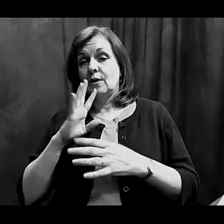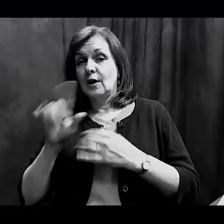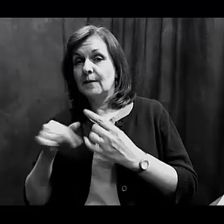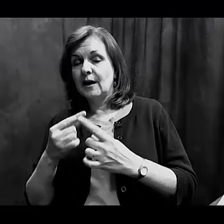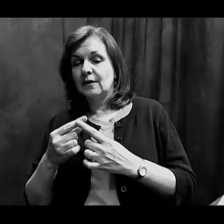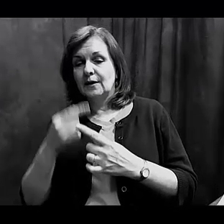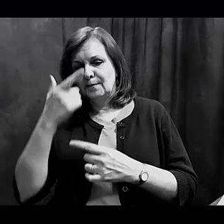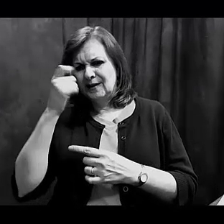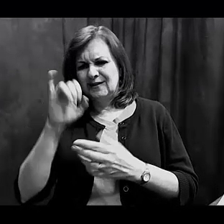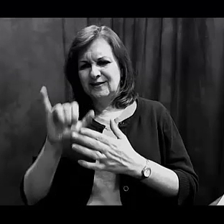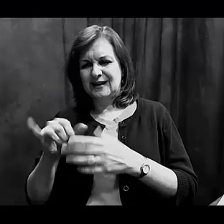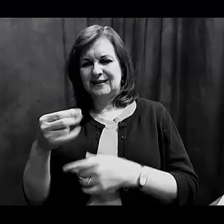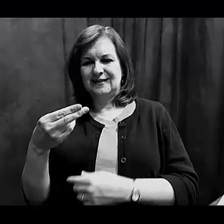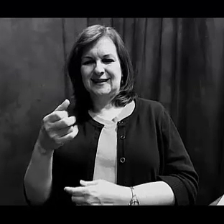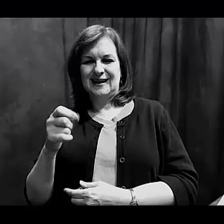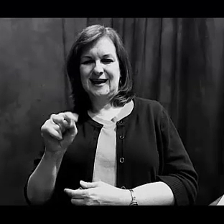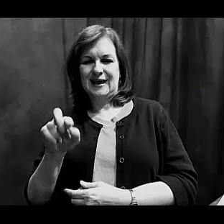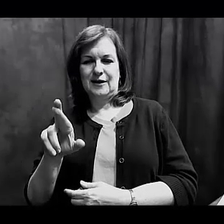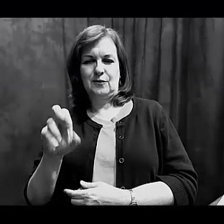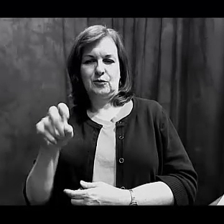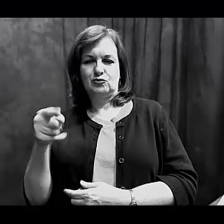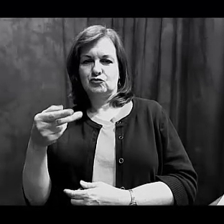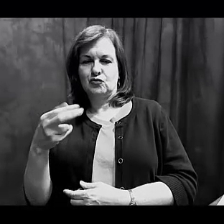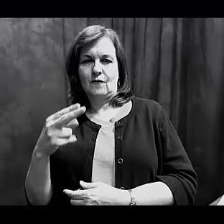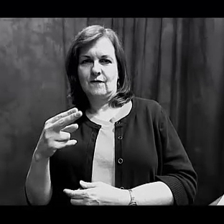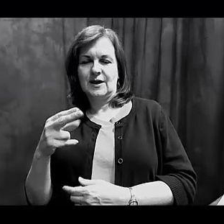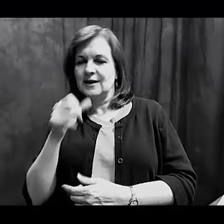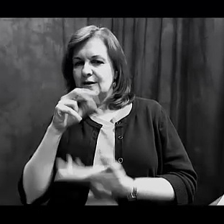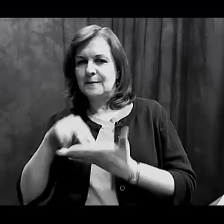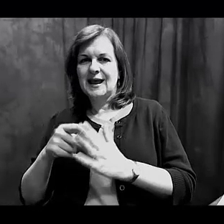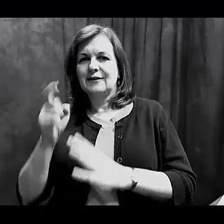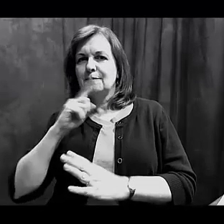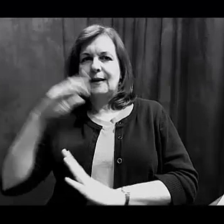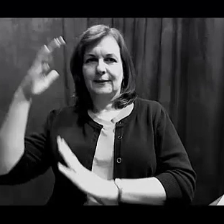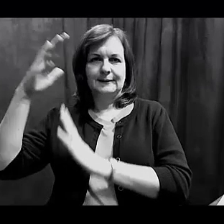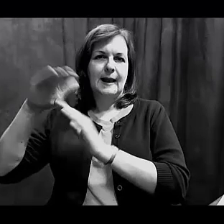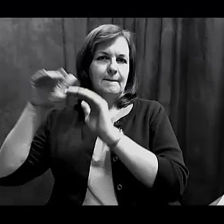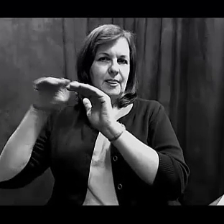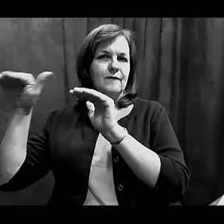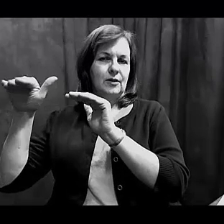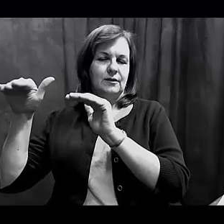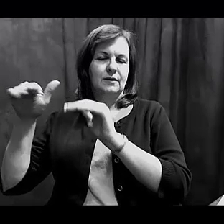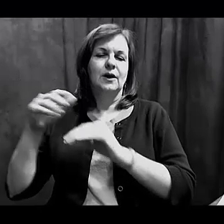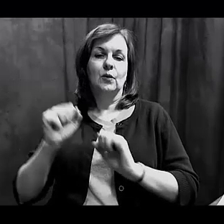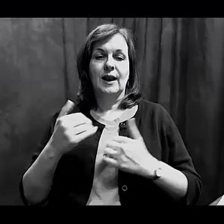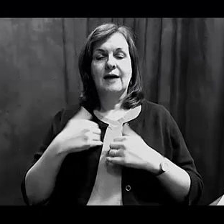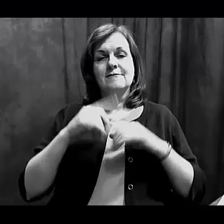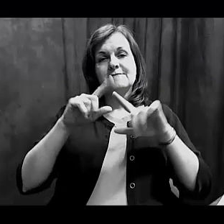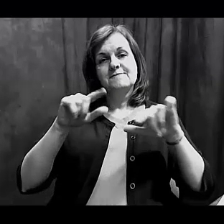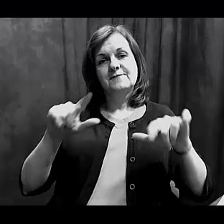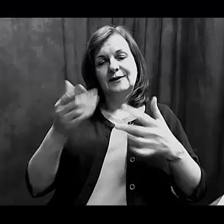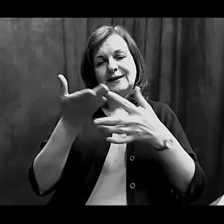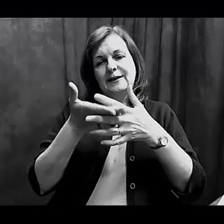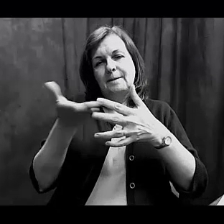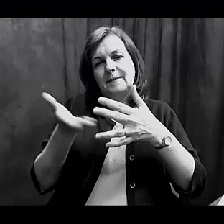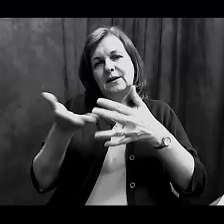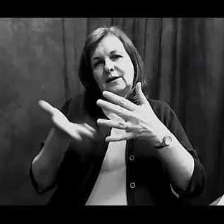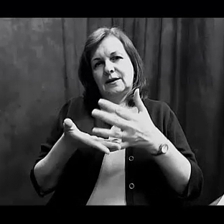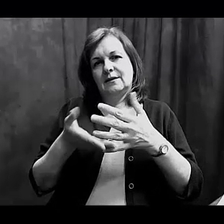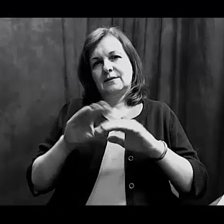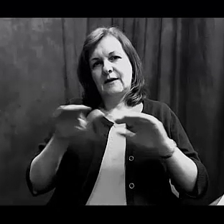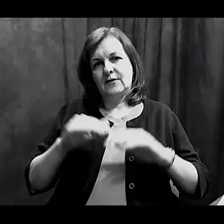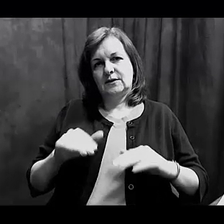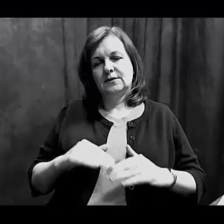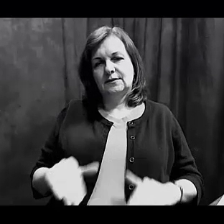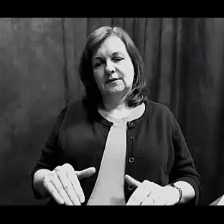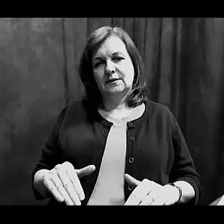organism, just because it's a heterotroph doesn't mean that it's what we would consider a top-level heterotroph. We can certainly have